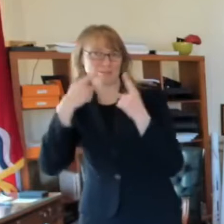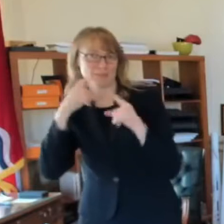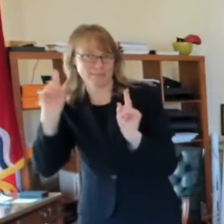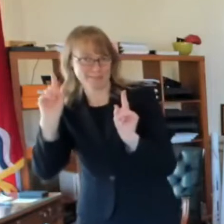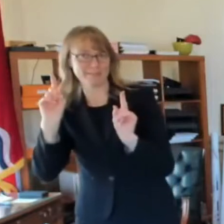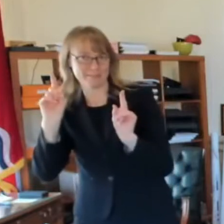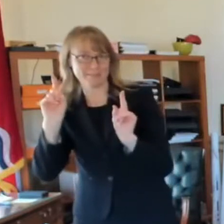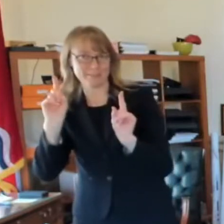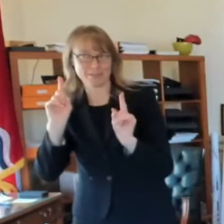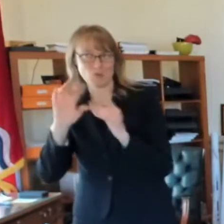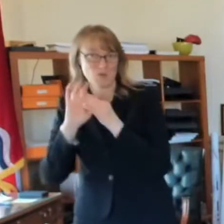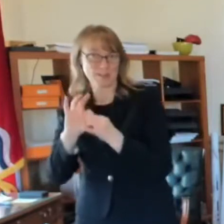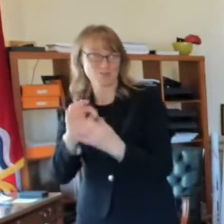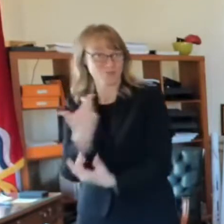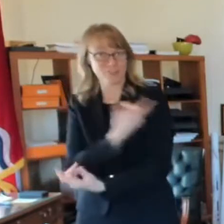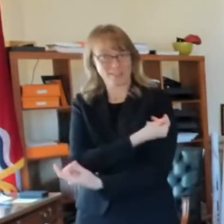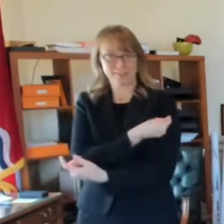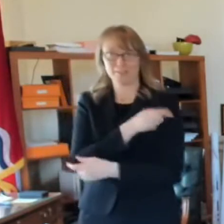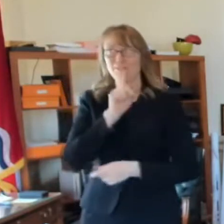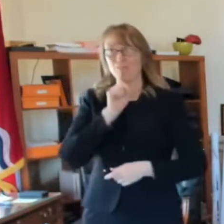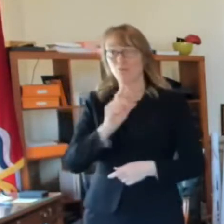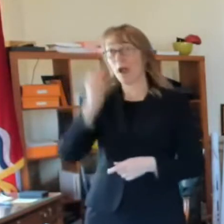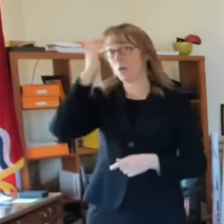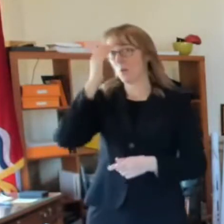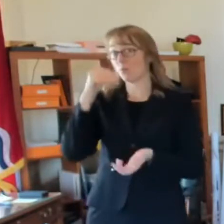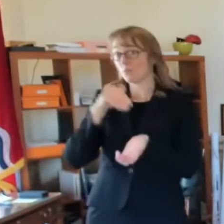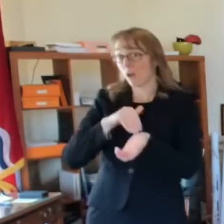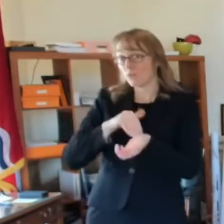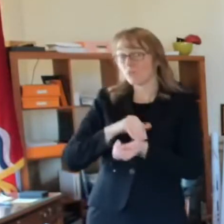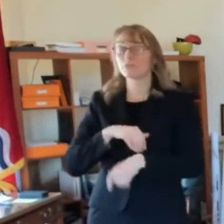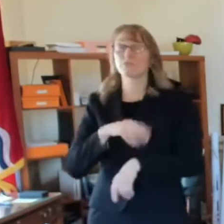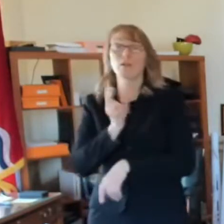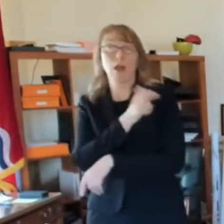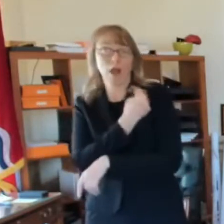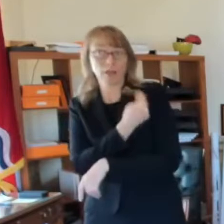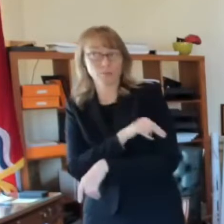and hospitals certainly are.